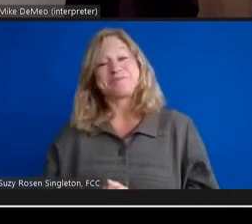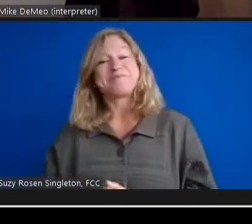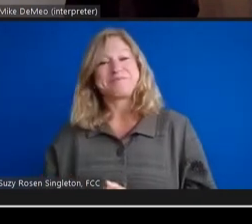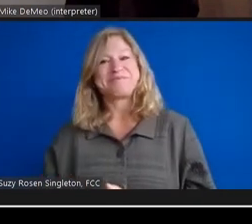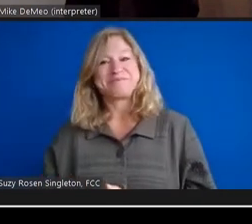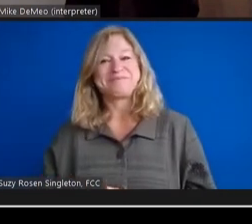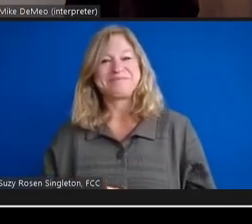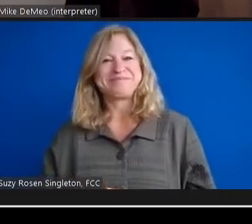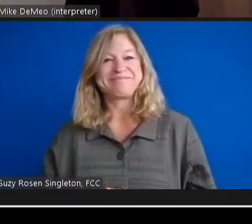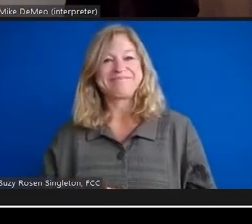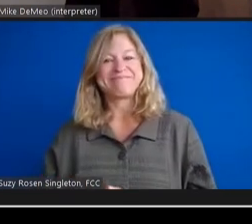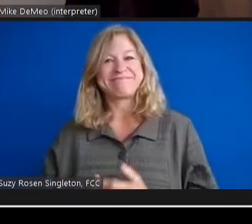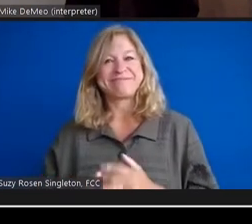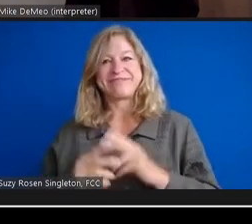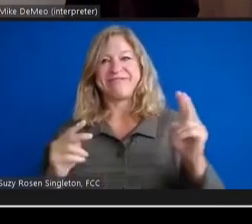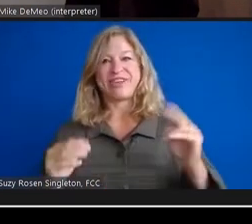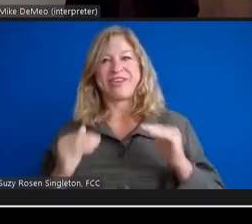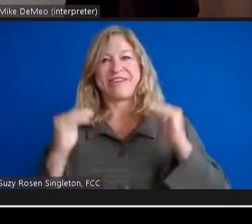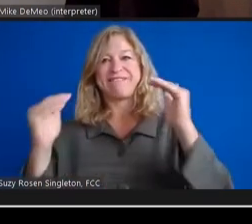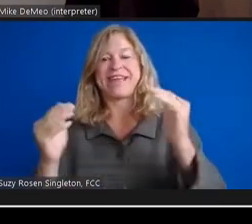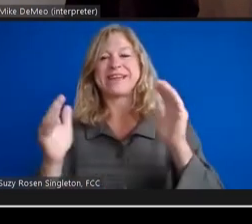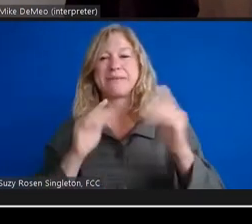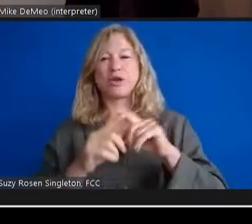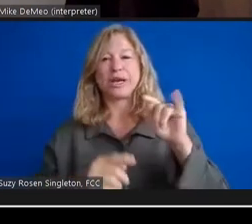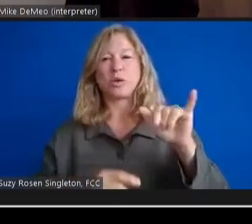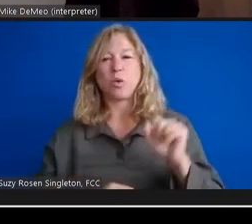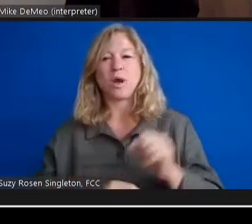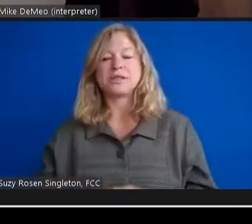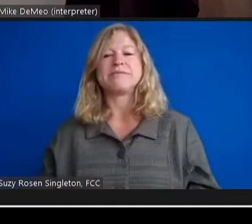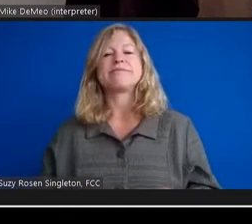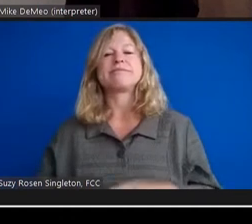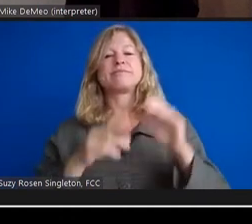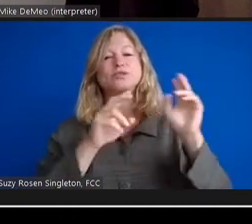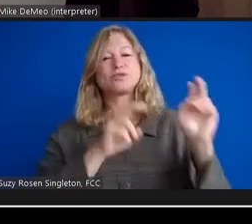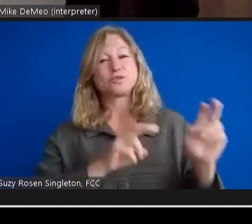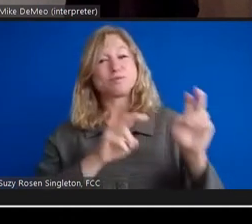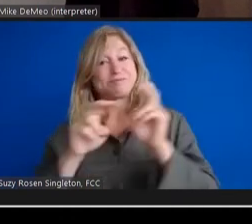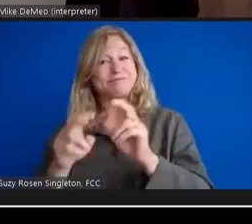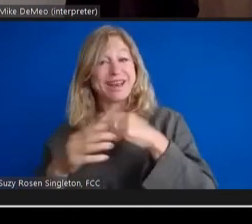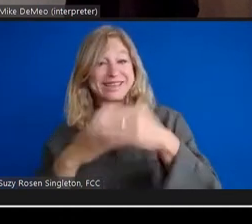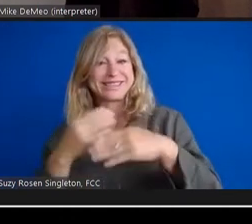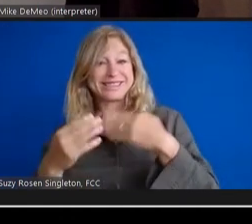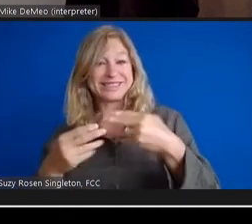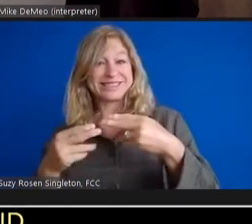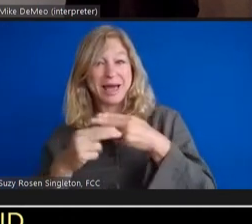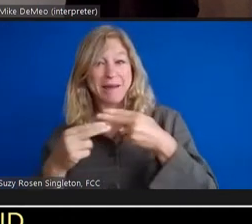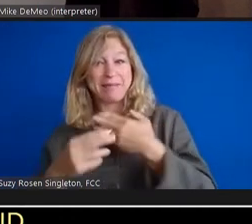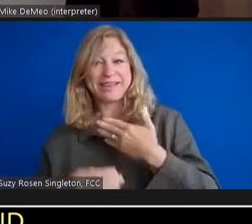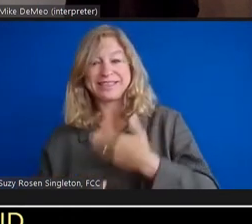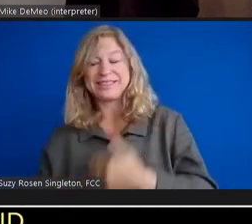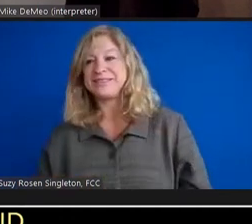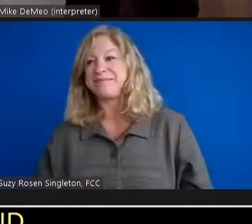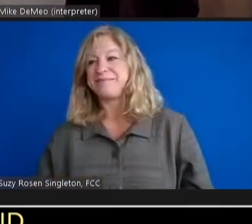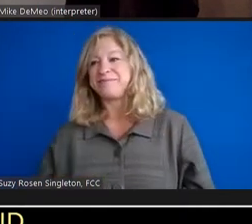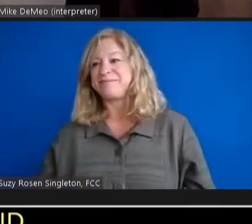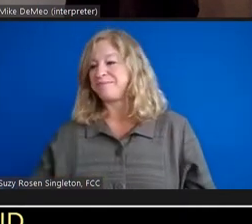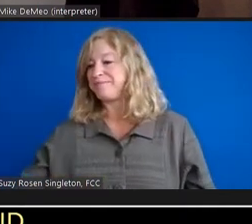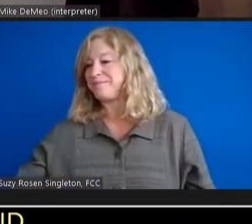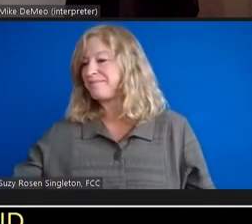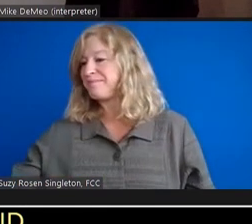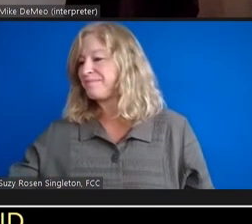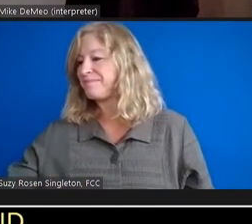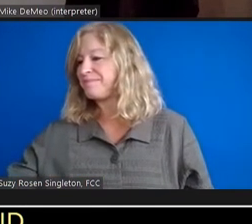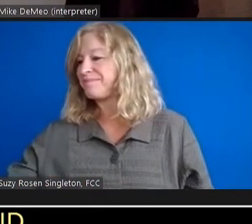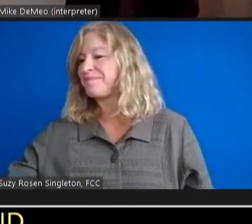symbols, different language character sets. It is a very advanced technology as compared to TTY. If we go to the next slide, please.